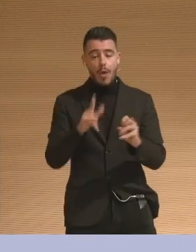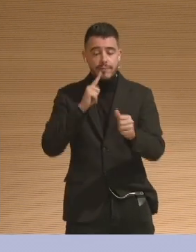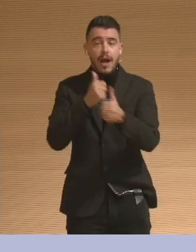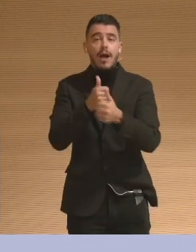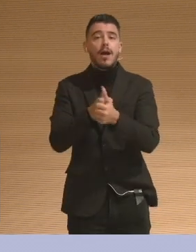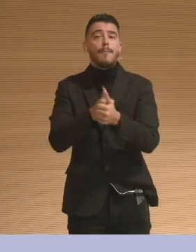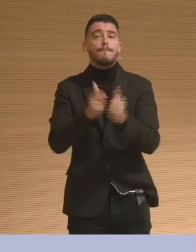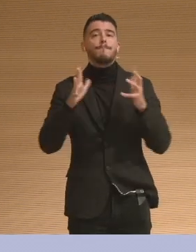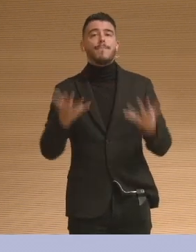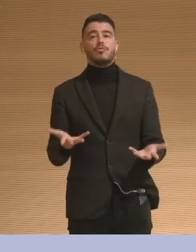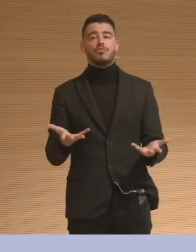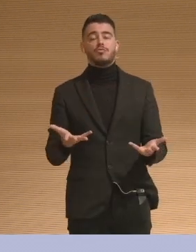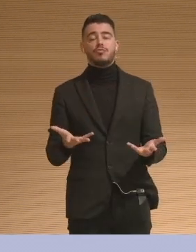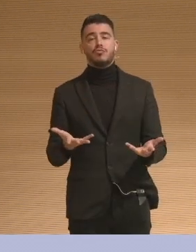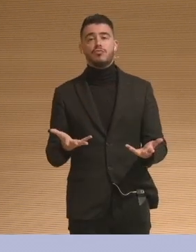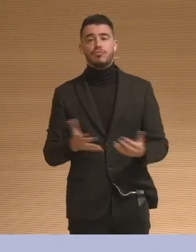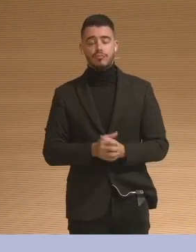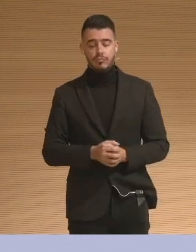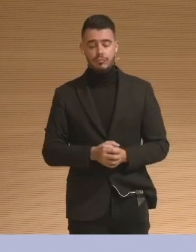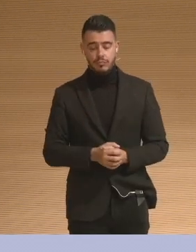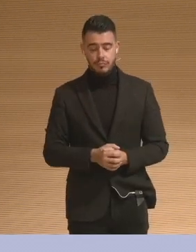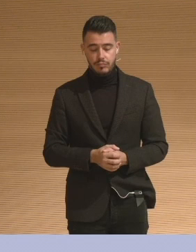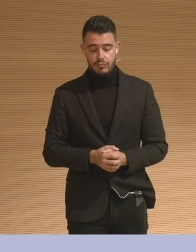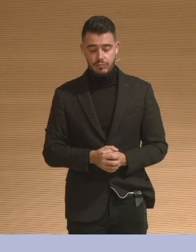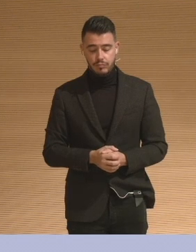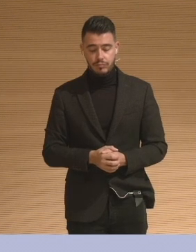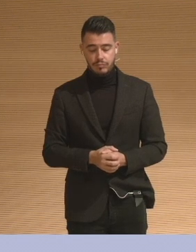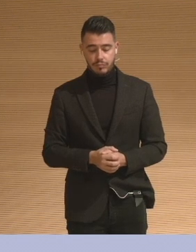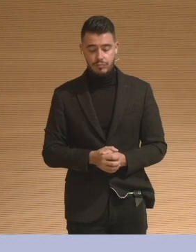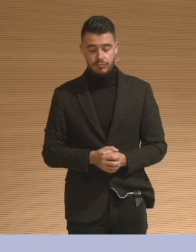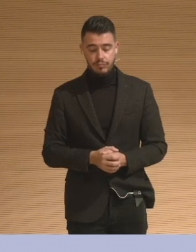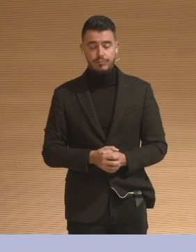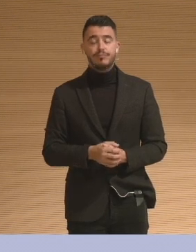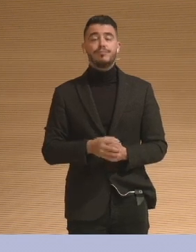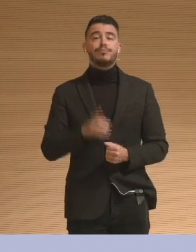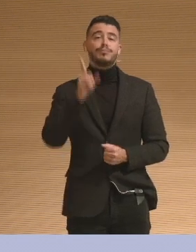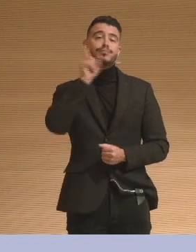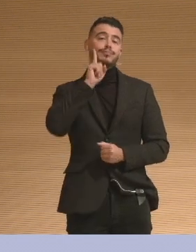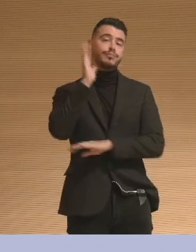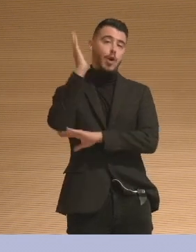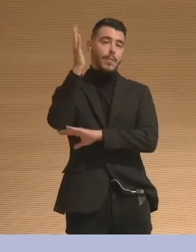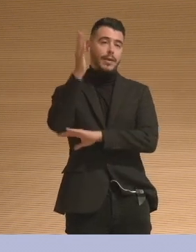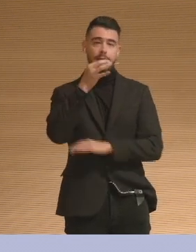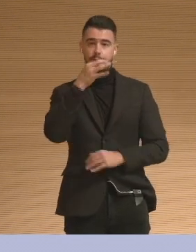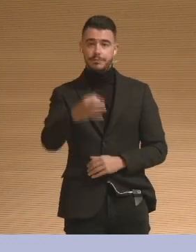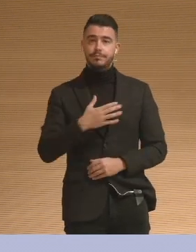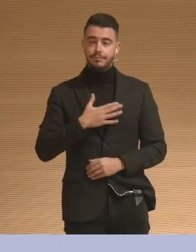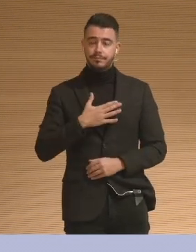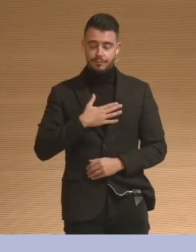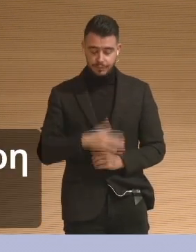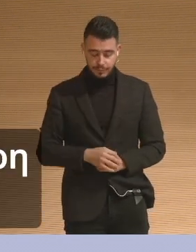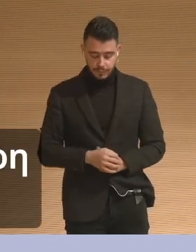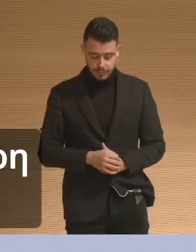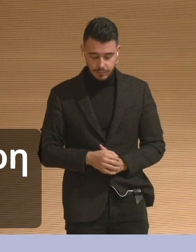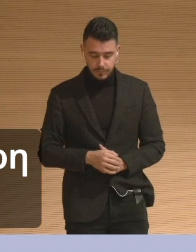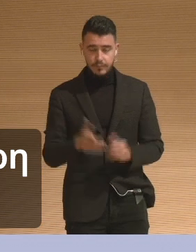extra parameter? Yeah, understand. Thank you so much for your question. So there are a couple of ways that, in fact,